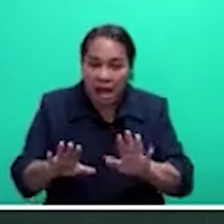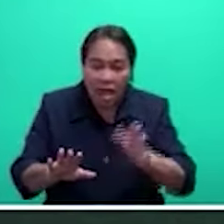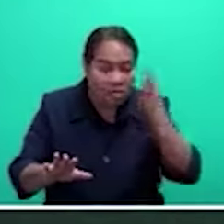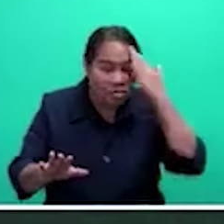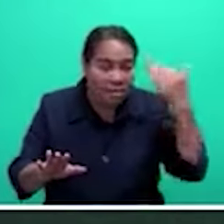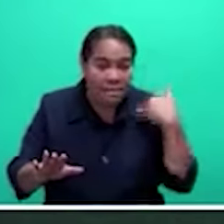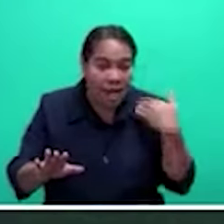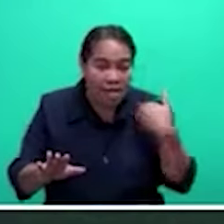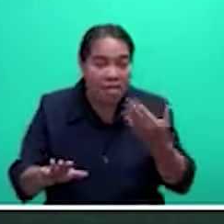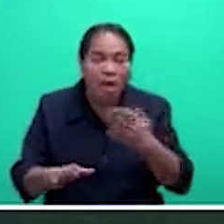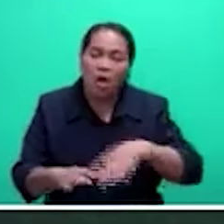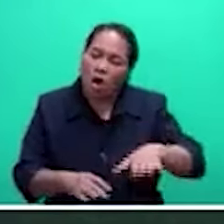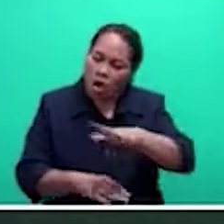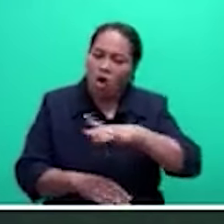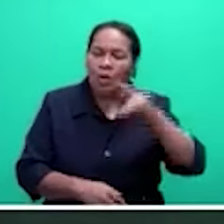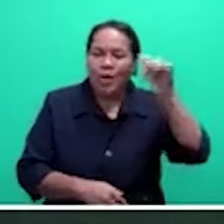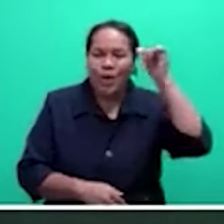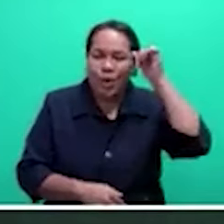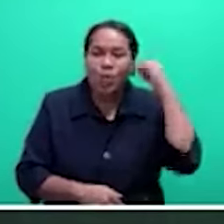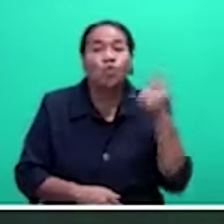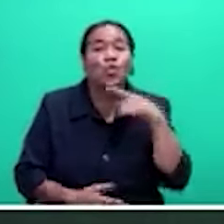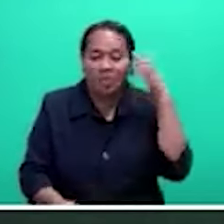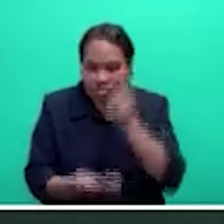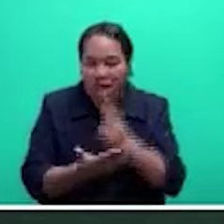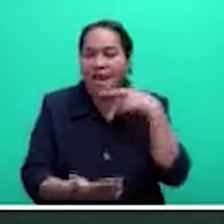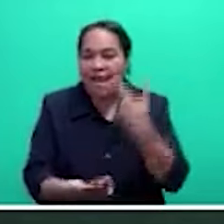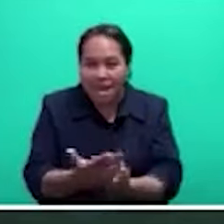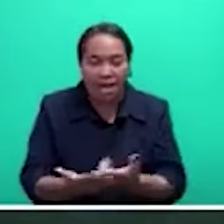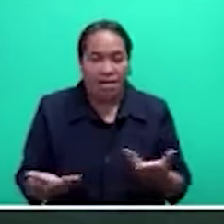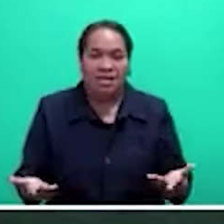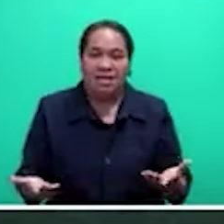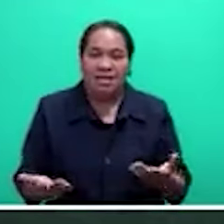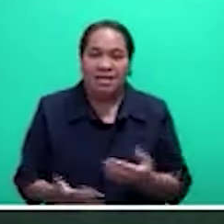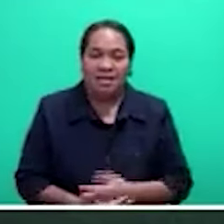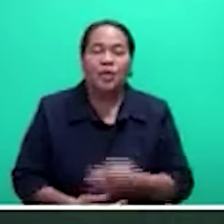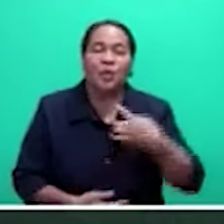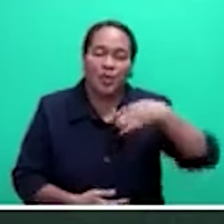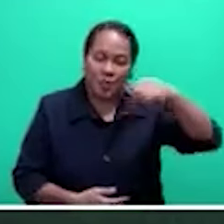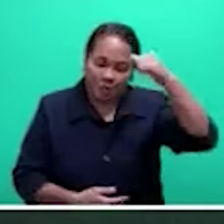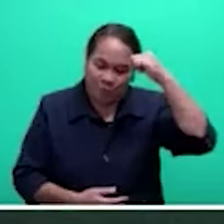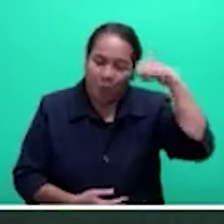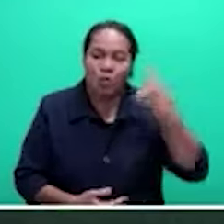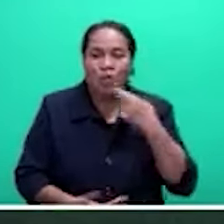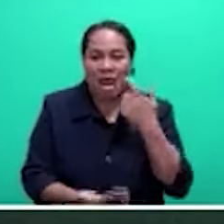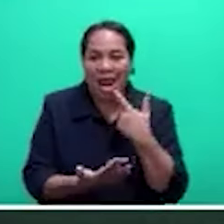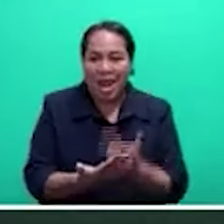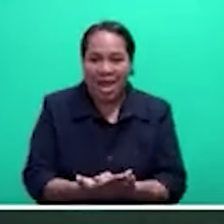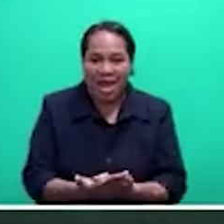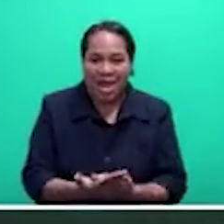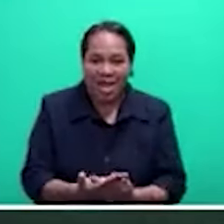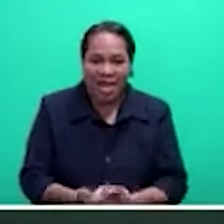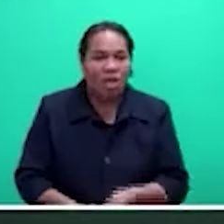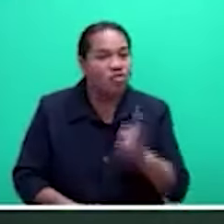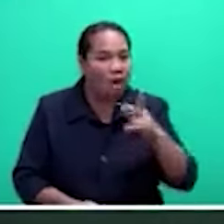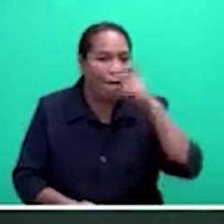that we all know who the liar is. We all know who the liar is, sir. In fact, you are a